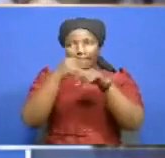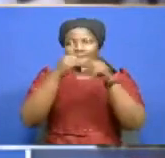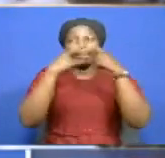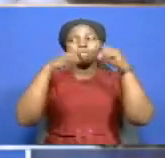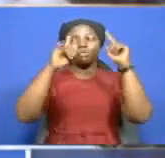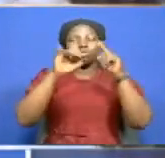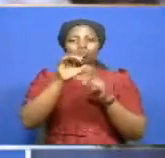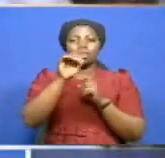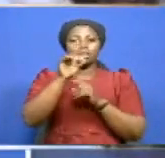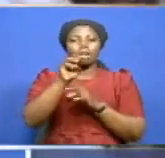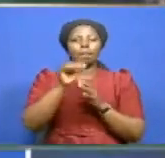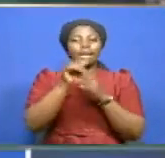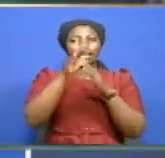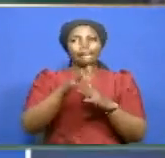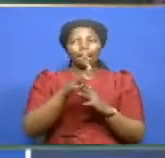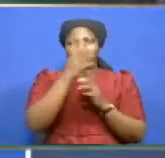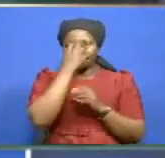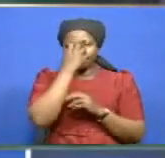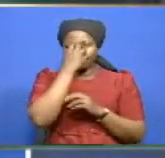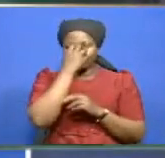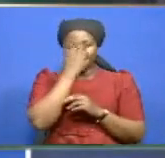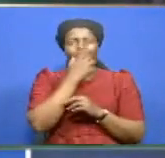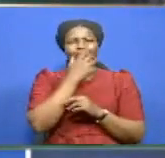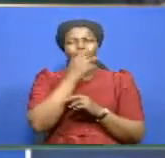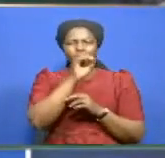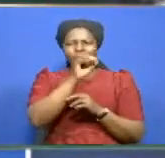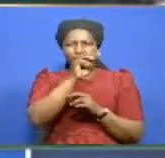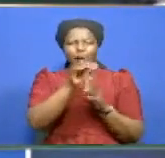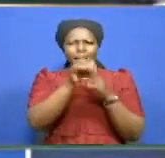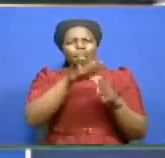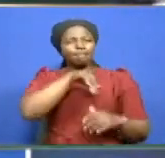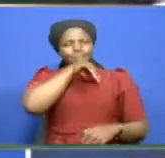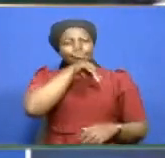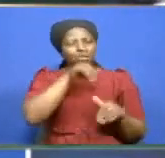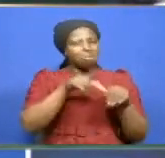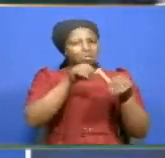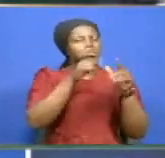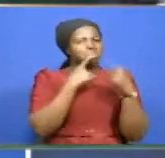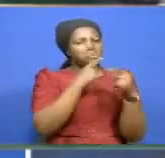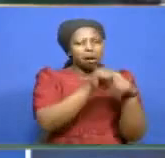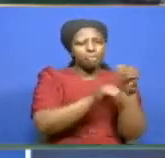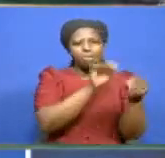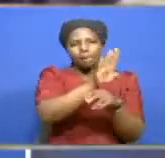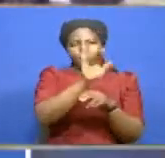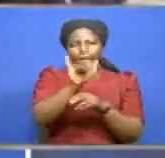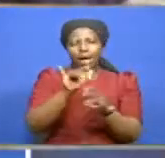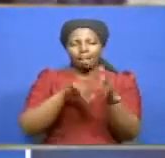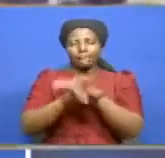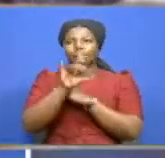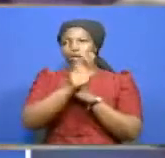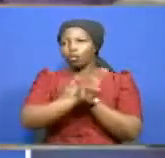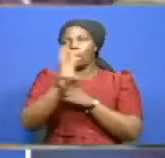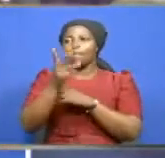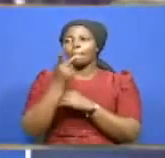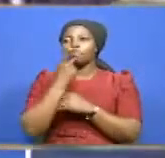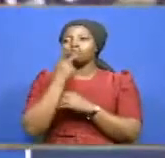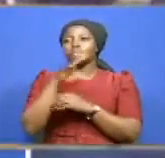Raila Odinga continued to popularize the Building Bridges Initiative report in West Pokot County.